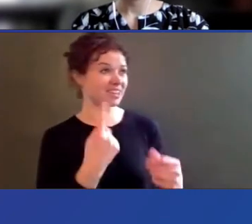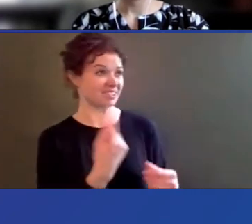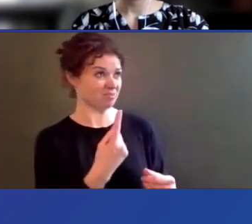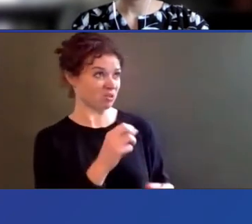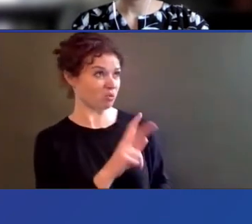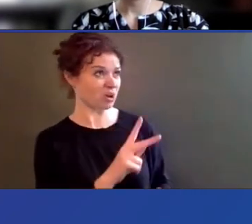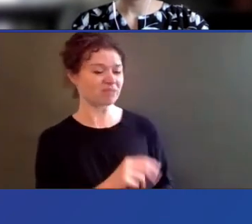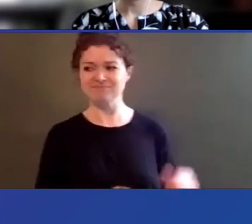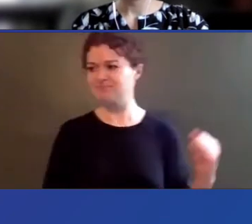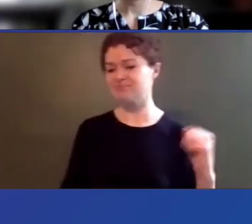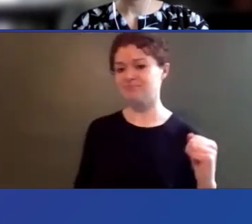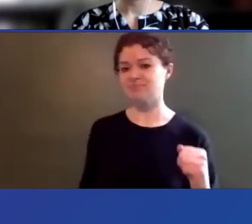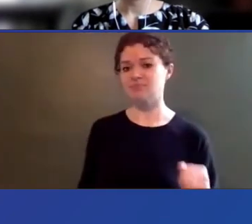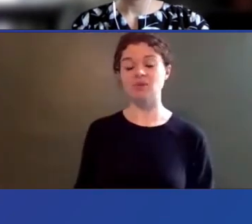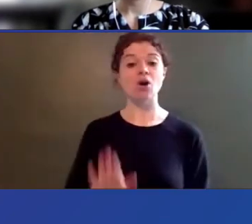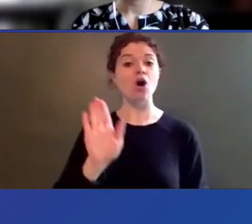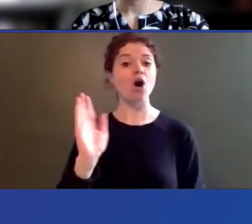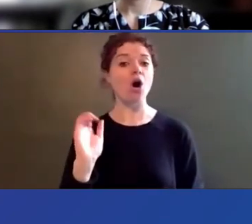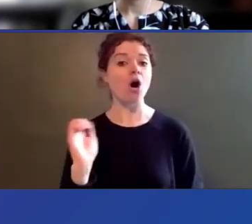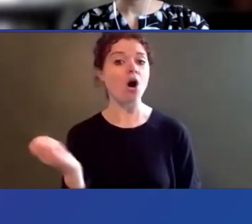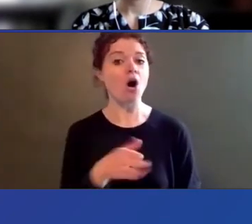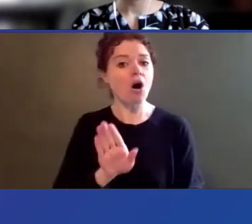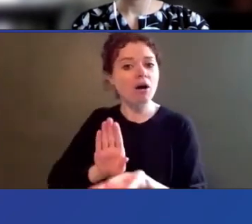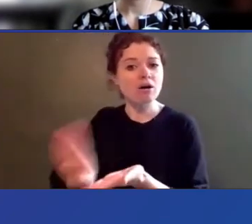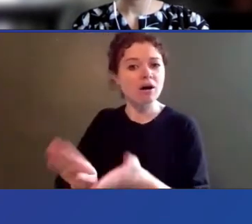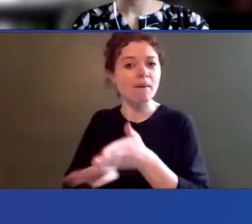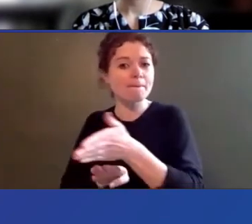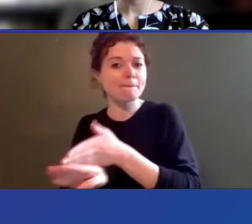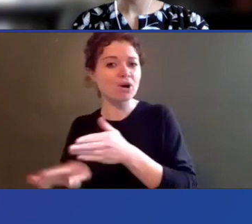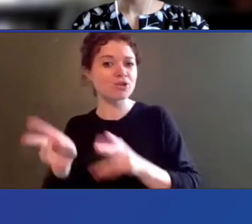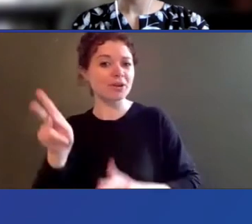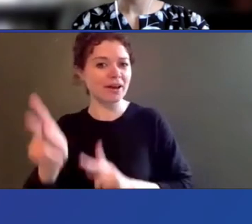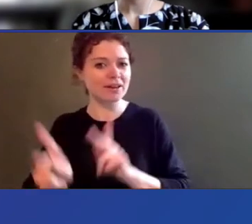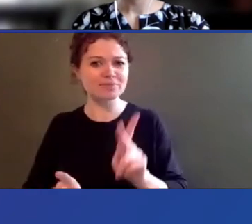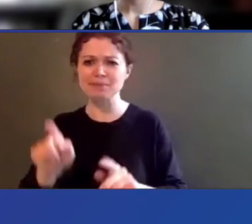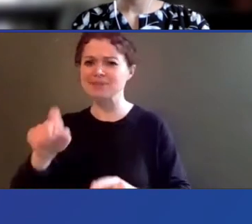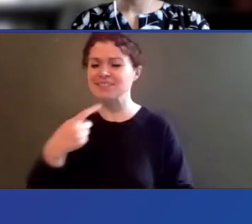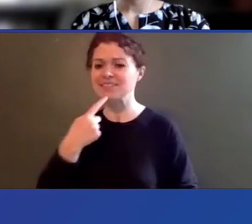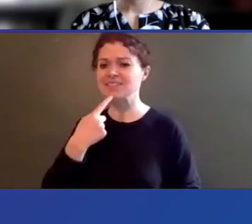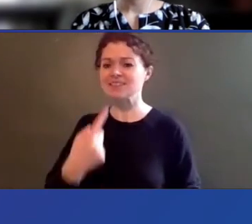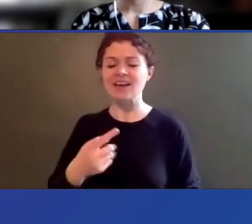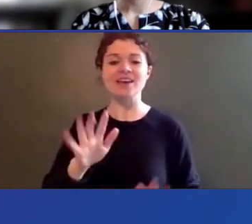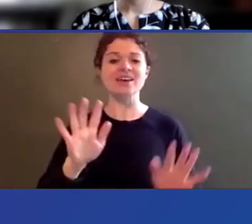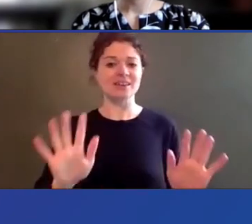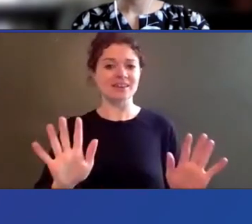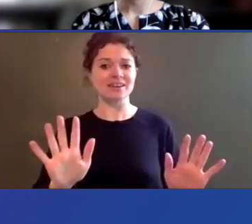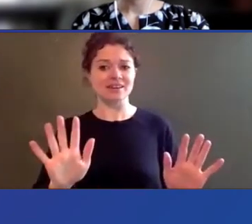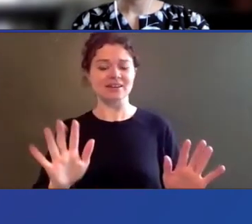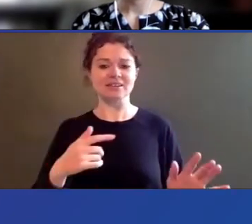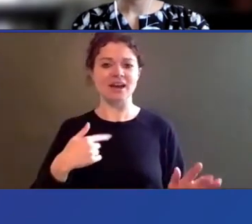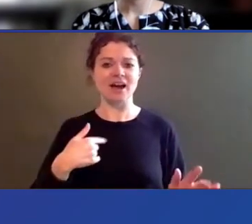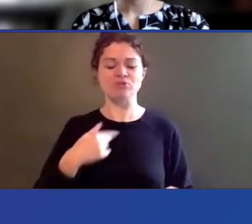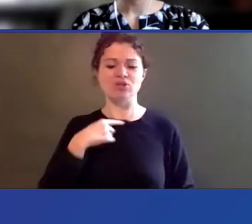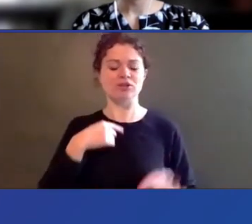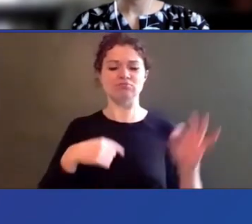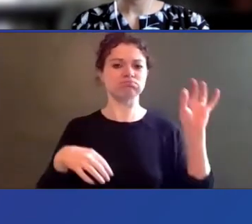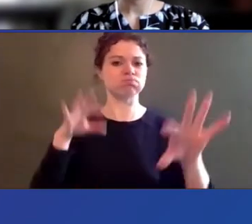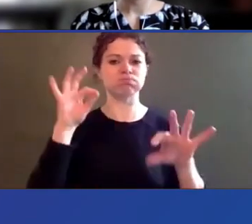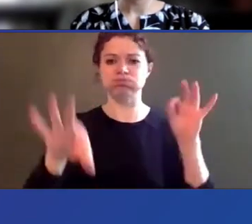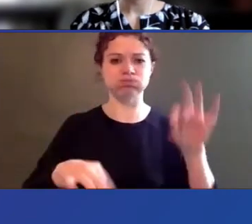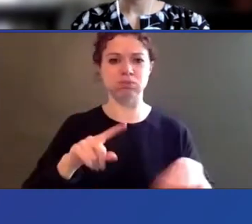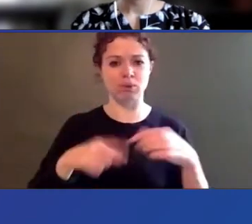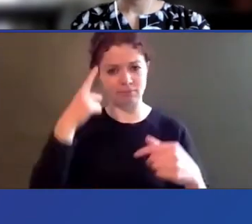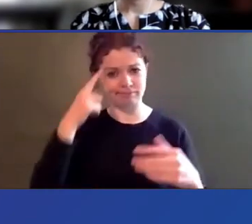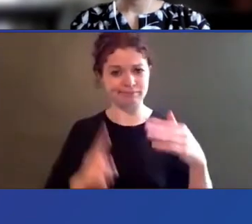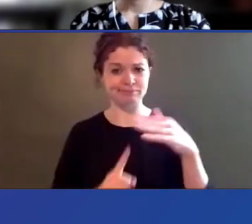all marginalized people to say that it's just a little tool. As I think of these things, I'm throwing them out there to help people, to support